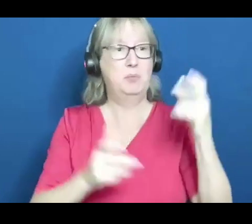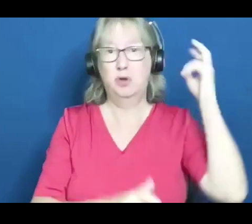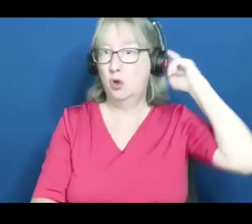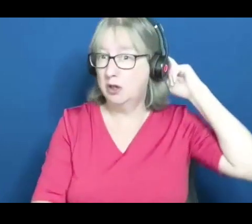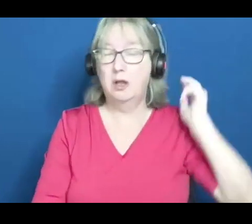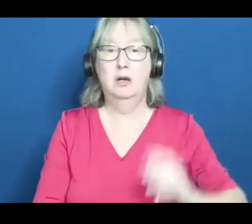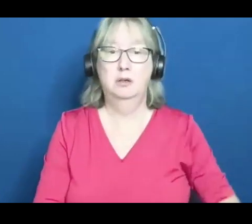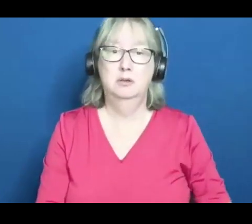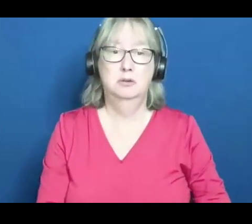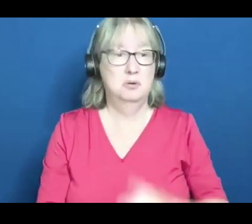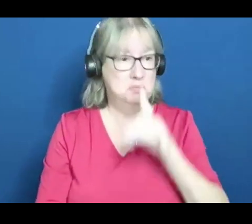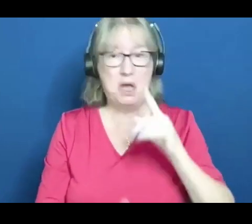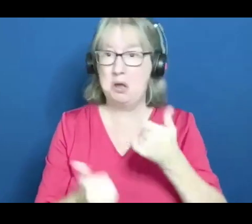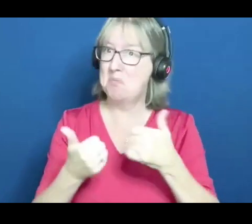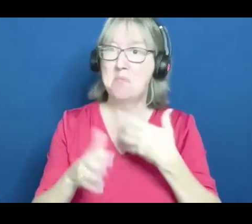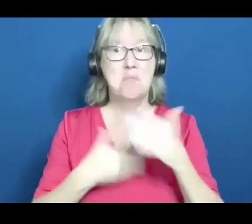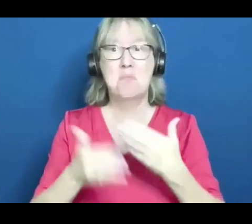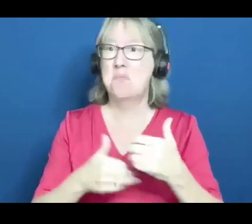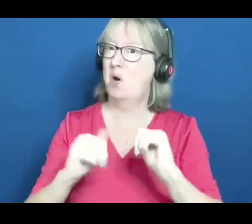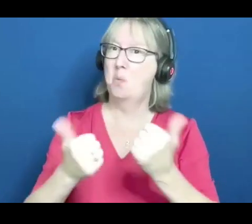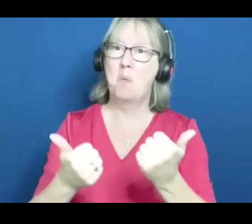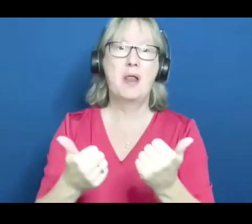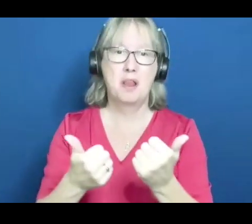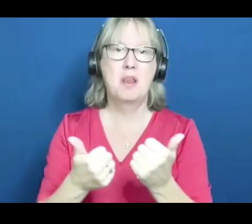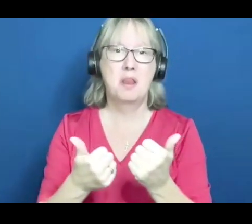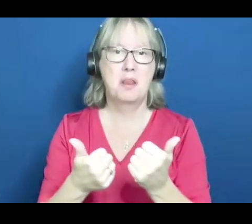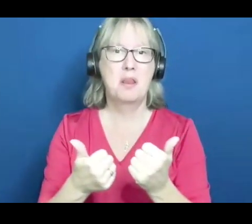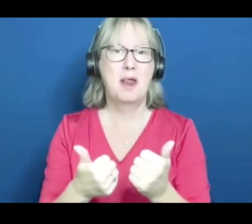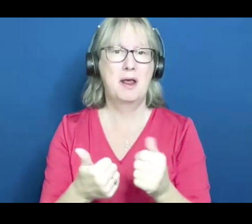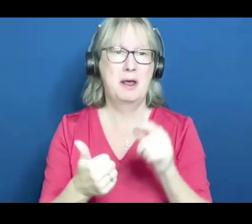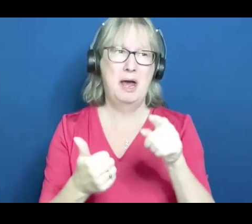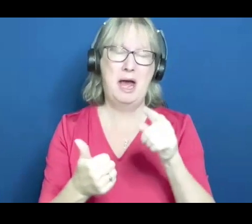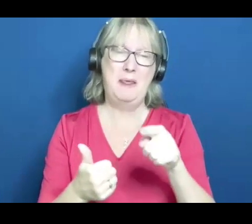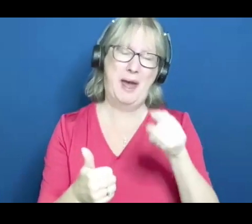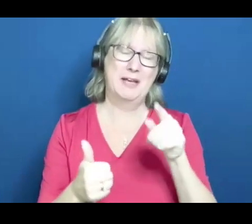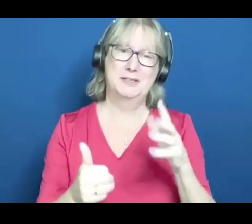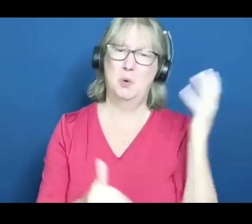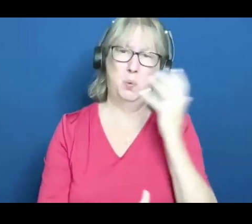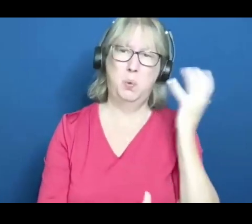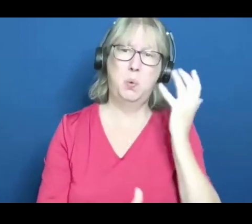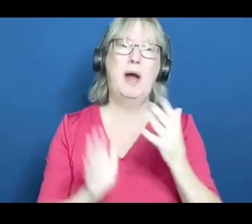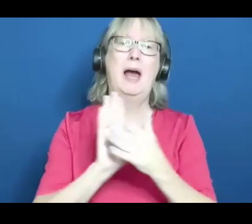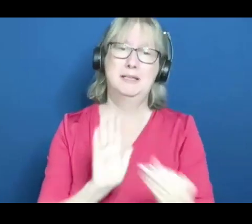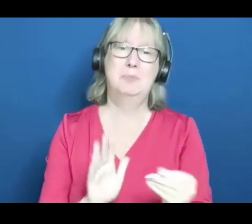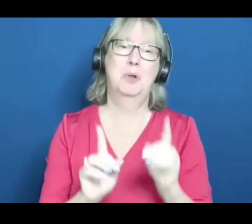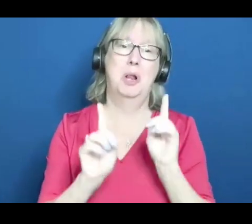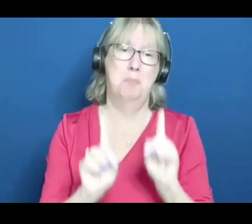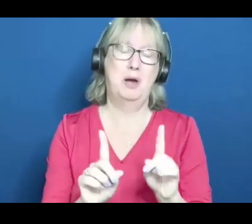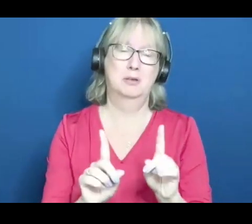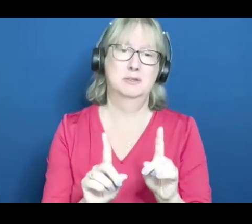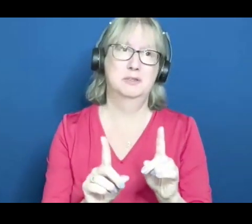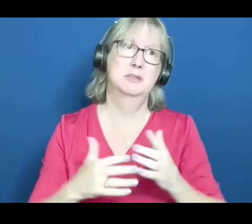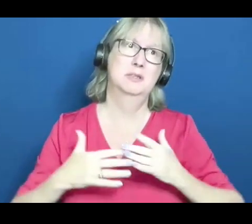centers and being able to function quite easily. That's a pretty extreme example, but you know, the idea is